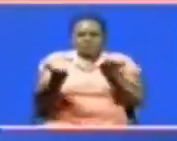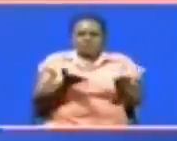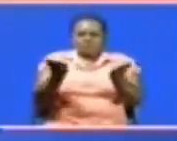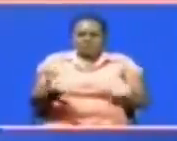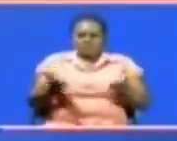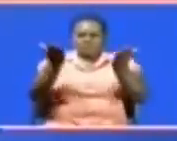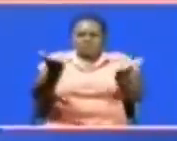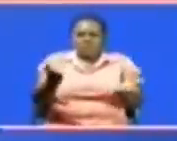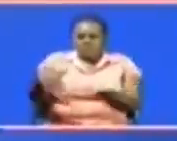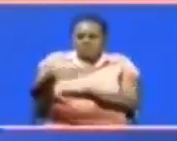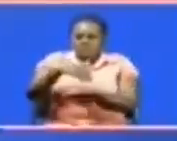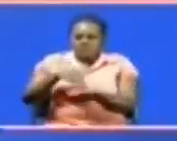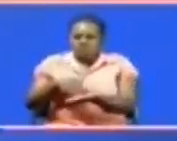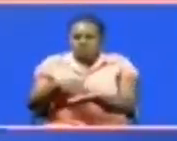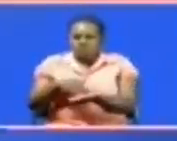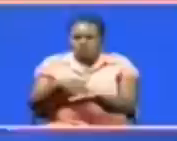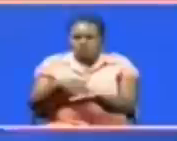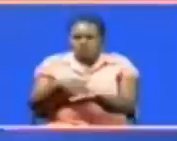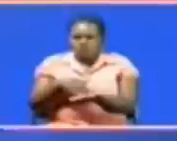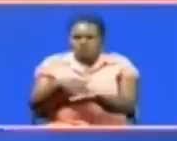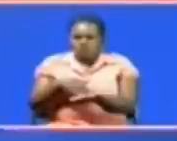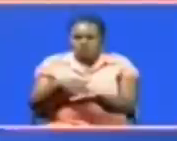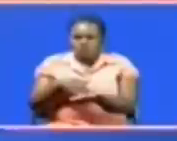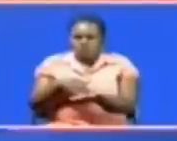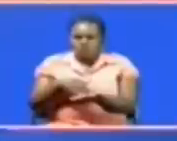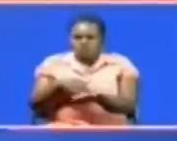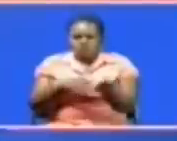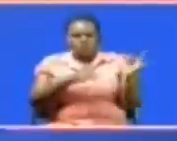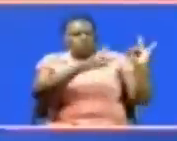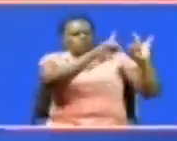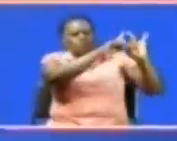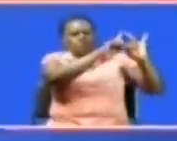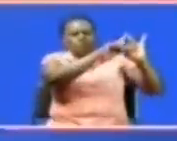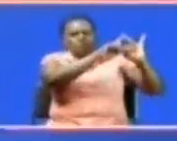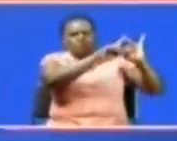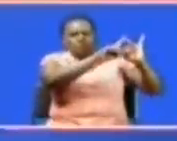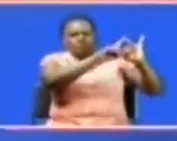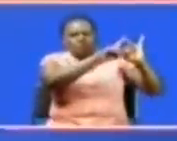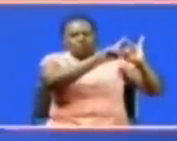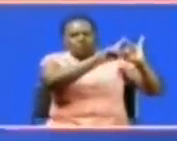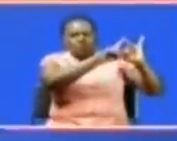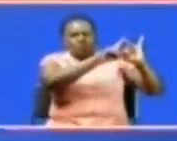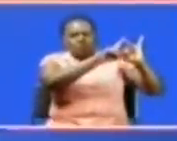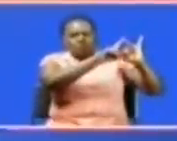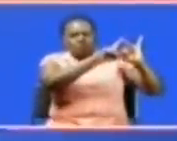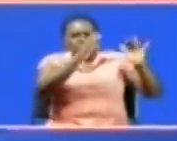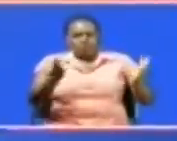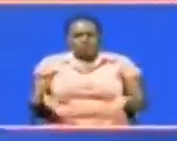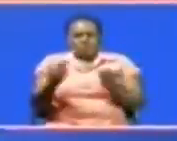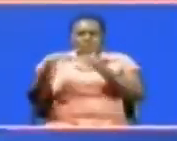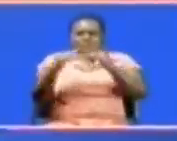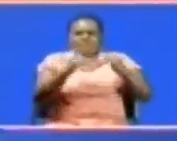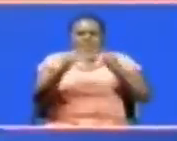which is central to, I mean, that's why we involved in the first place. Mm-hmm. And then we have a second one, which basically will promote a balanced